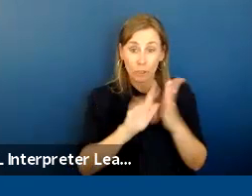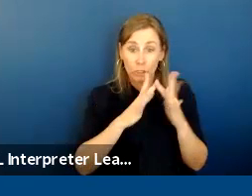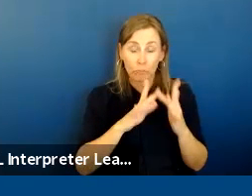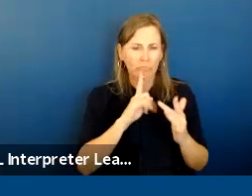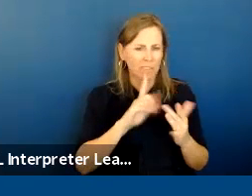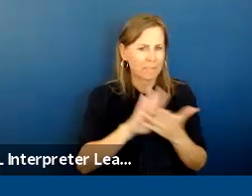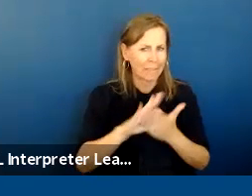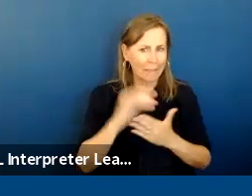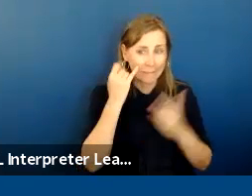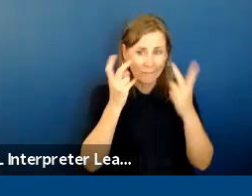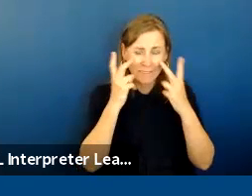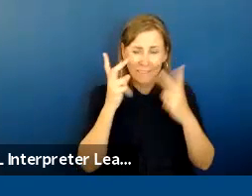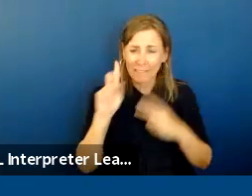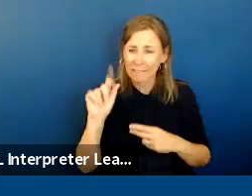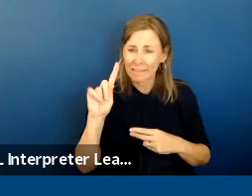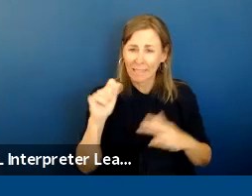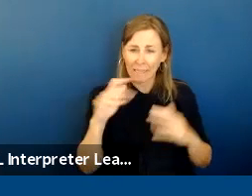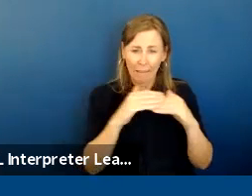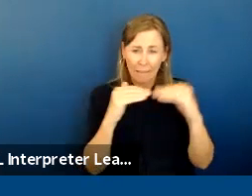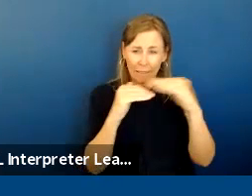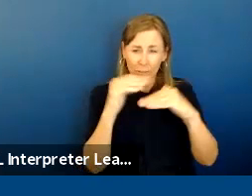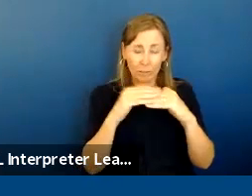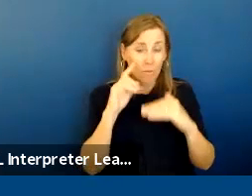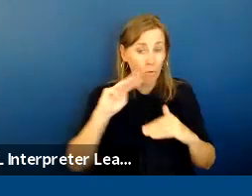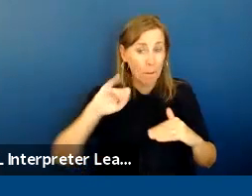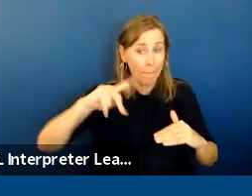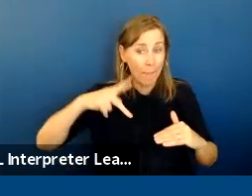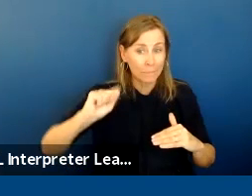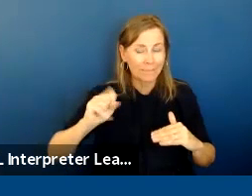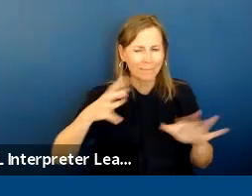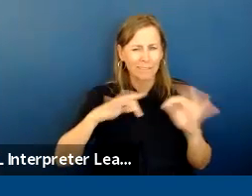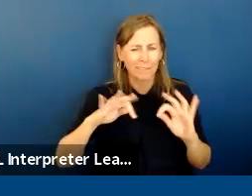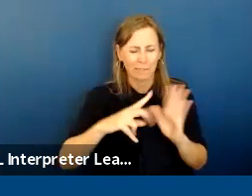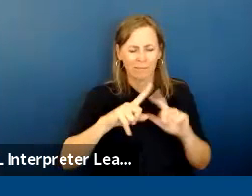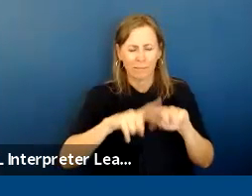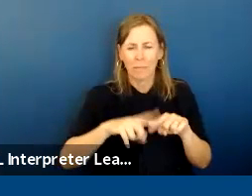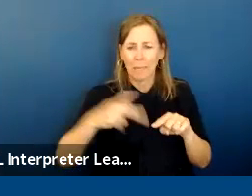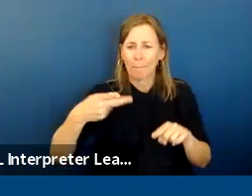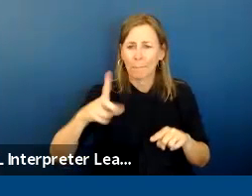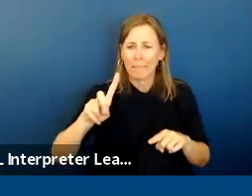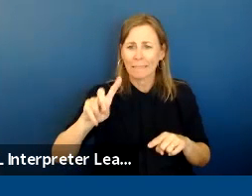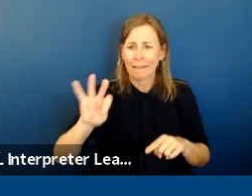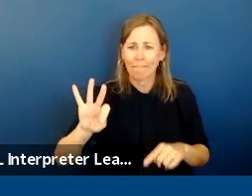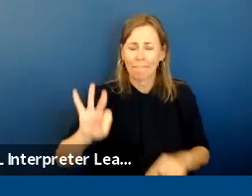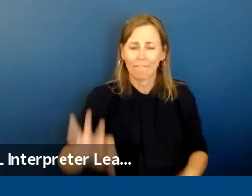data layers in maps rather than relying on PDFs.